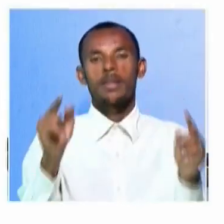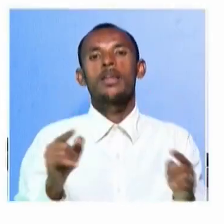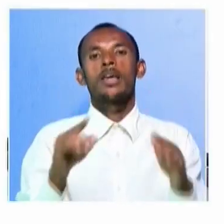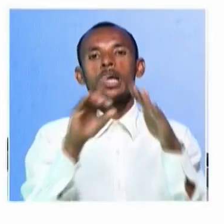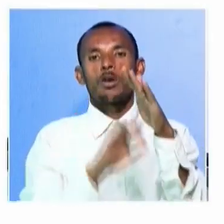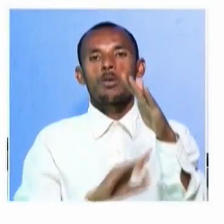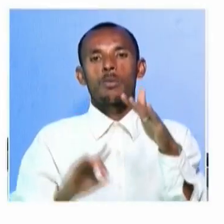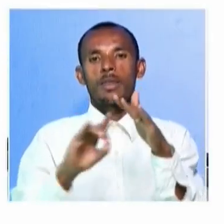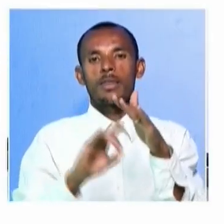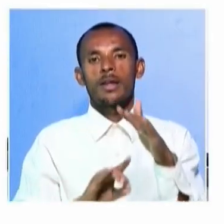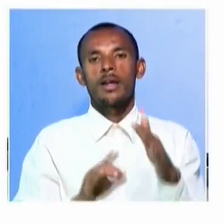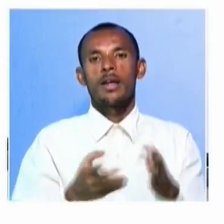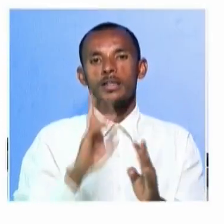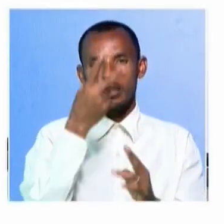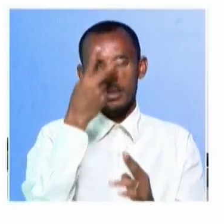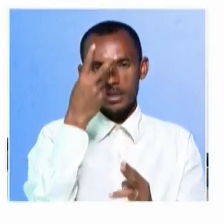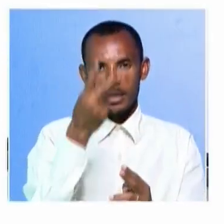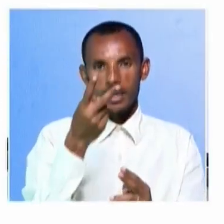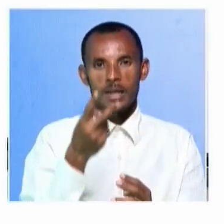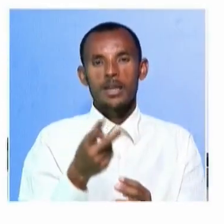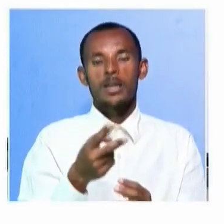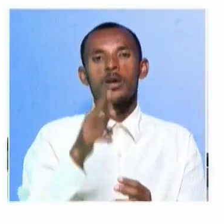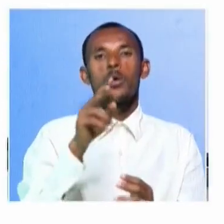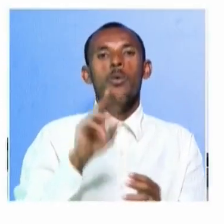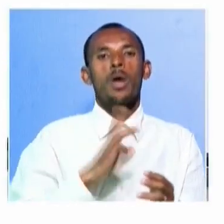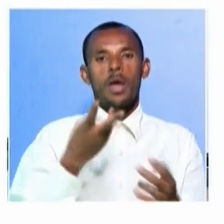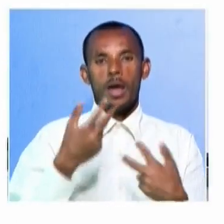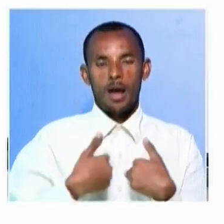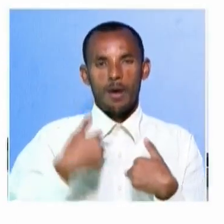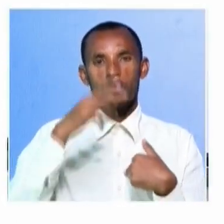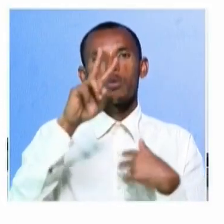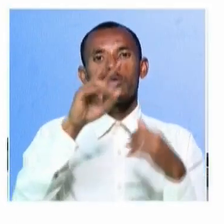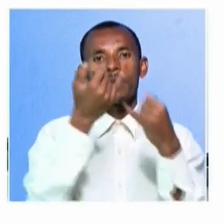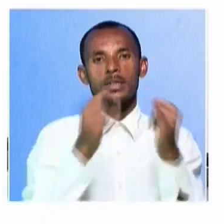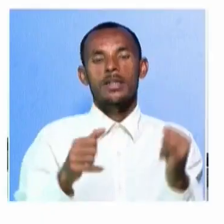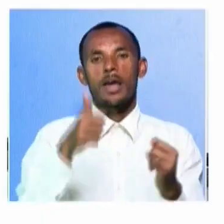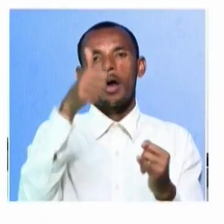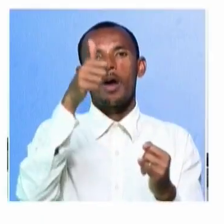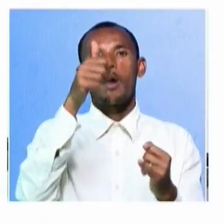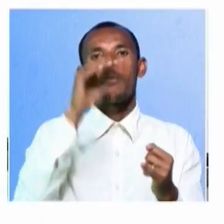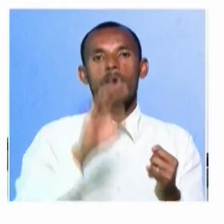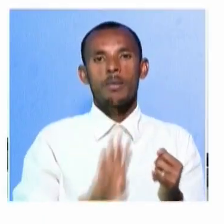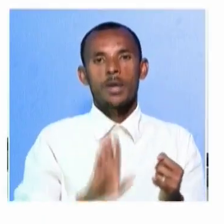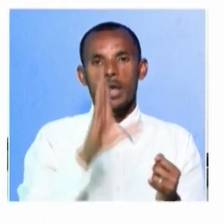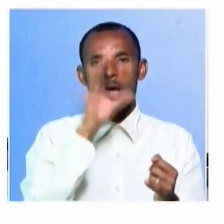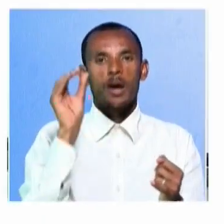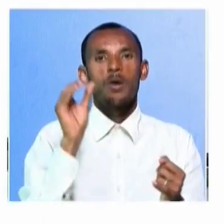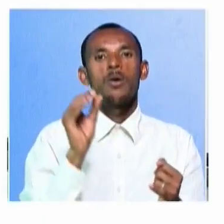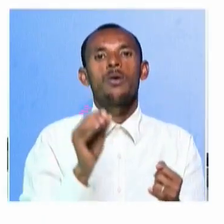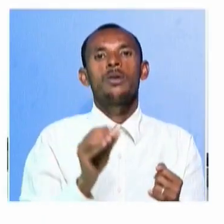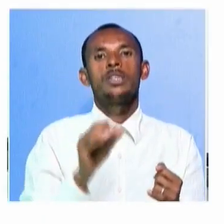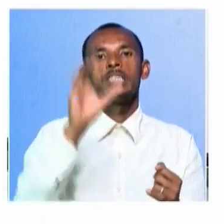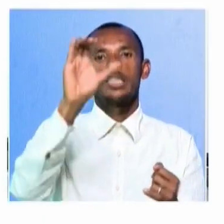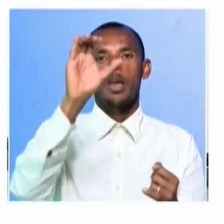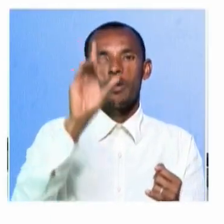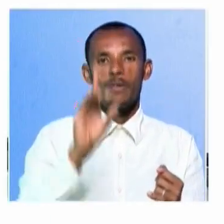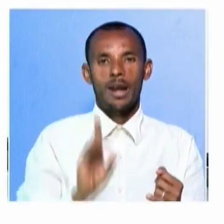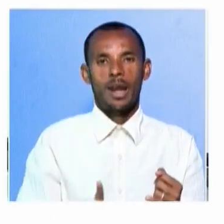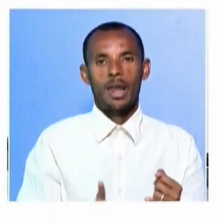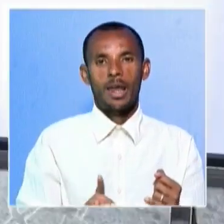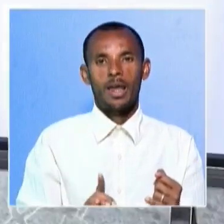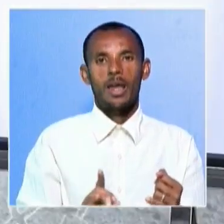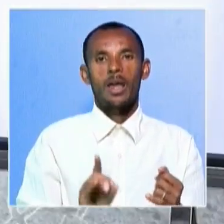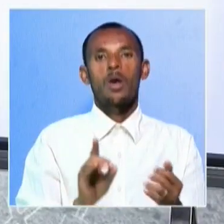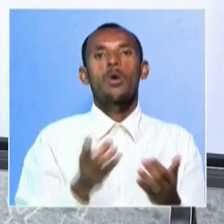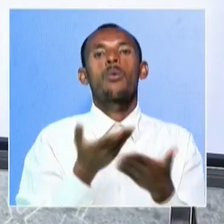say we have 2 fractions, a over b and c over d,